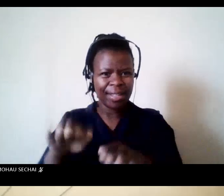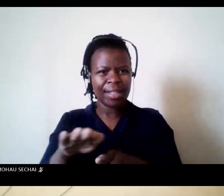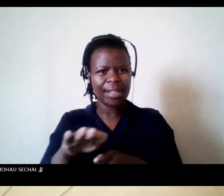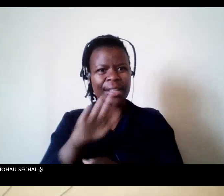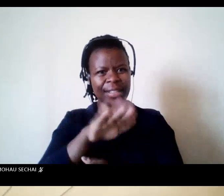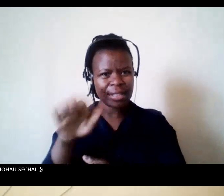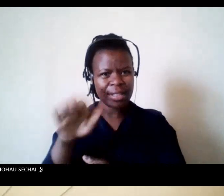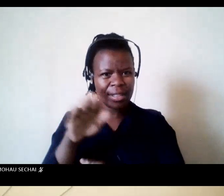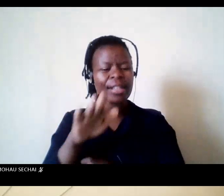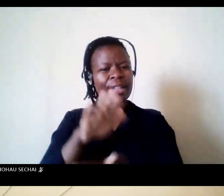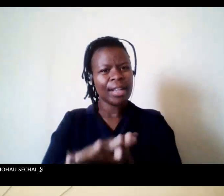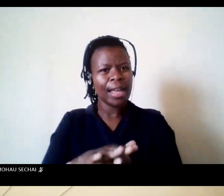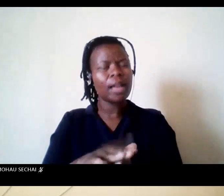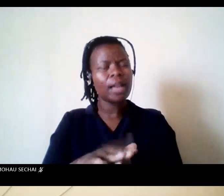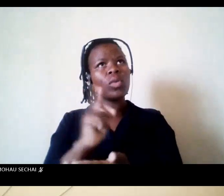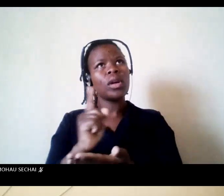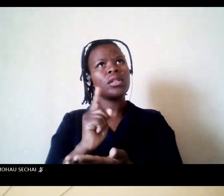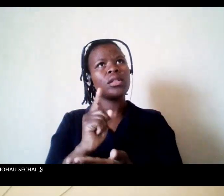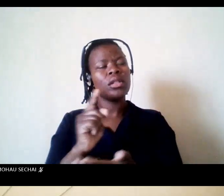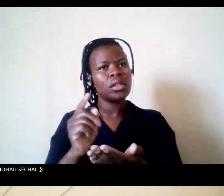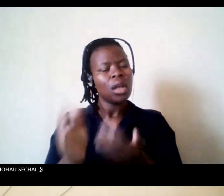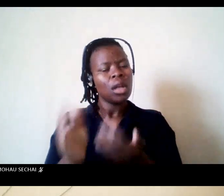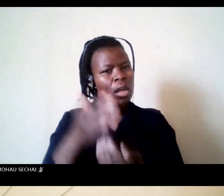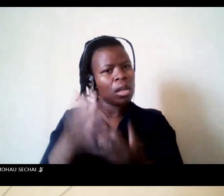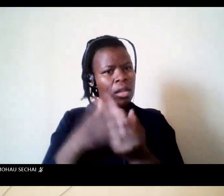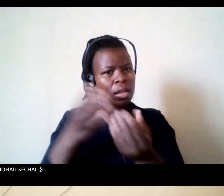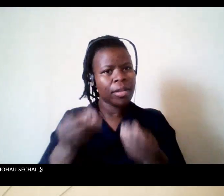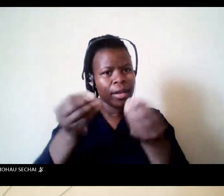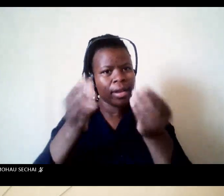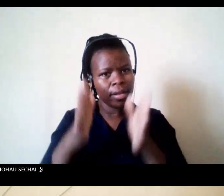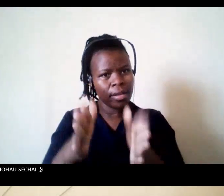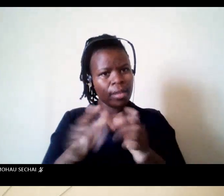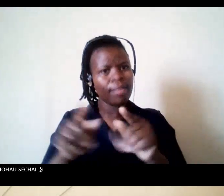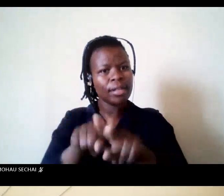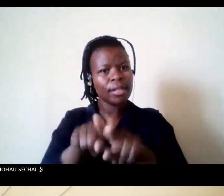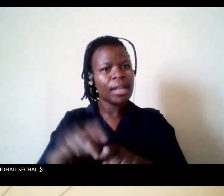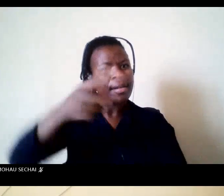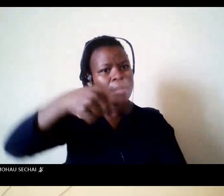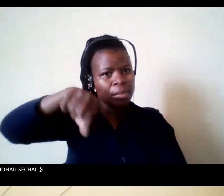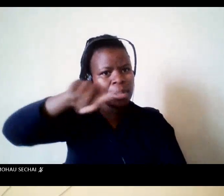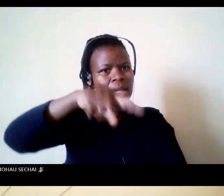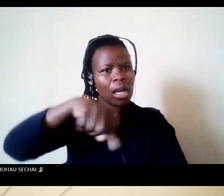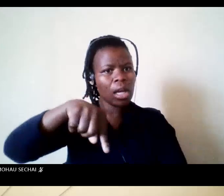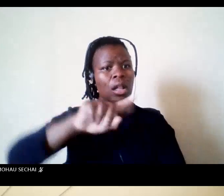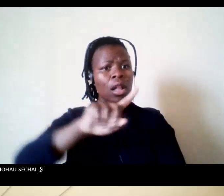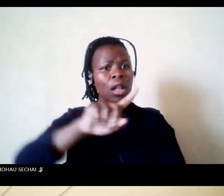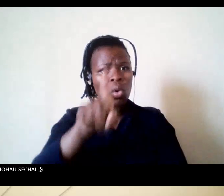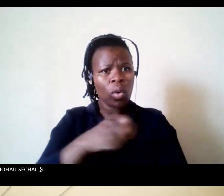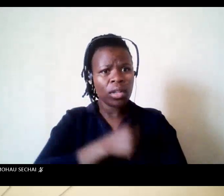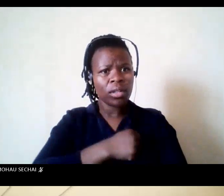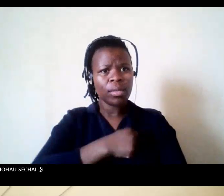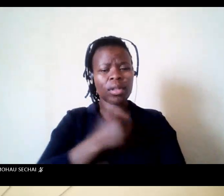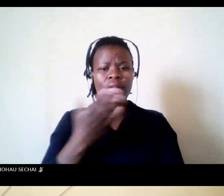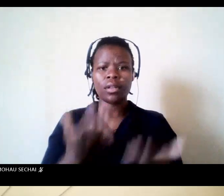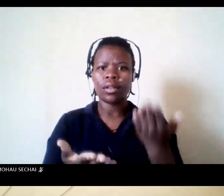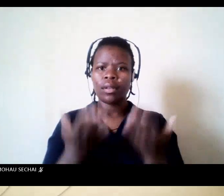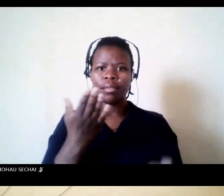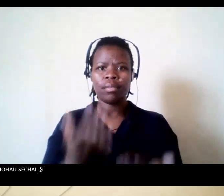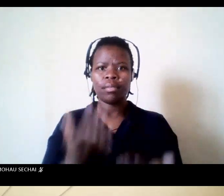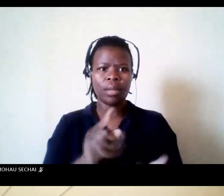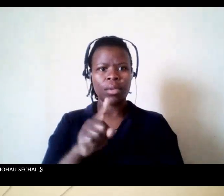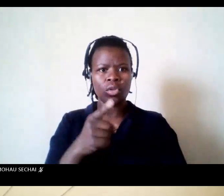same circle. So now my question, it's coming from, I think there's just reading that we did probably in